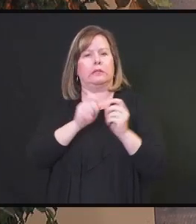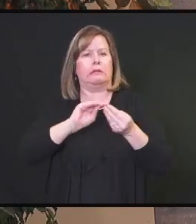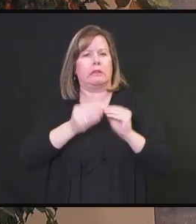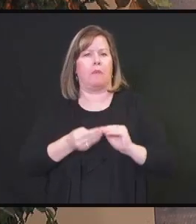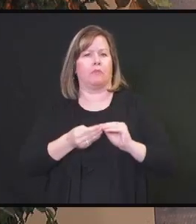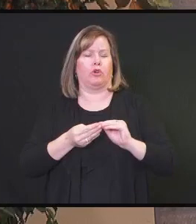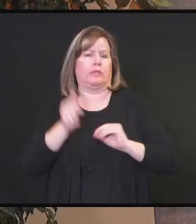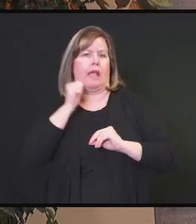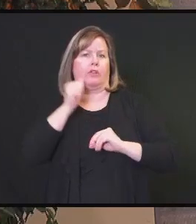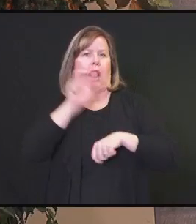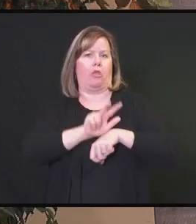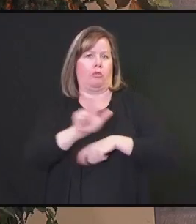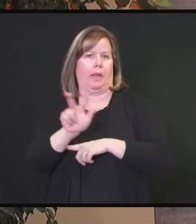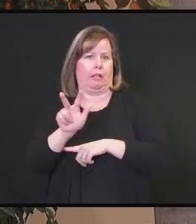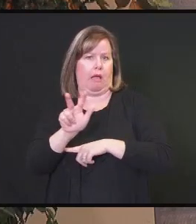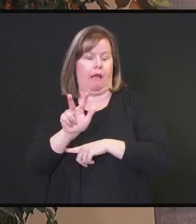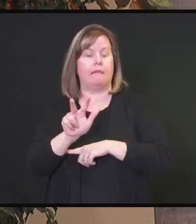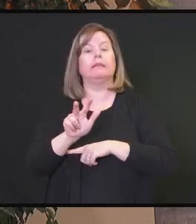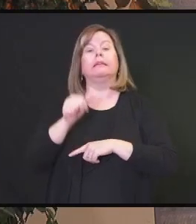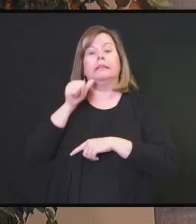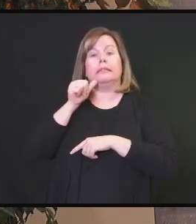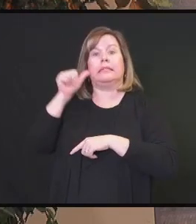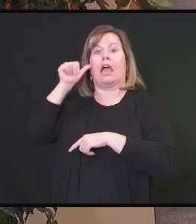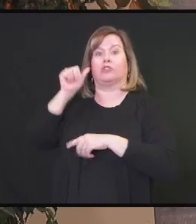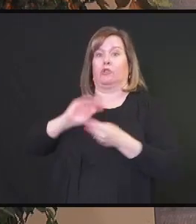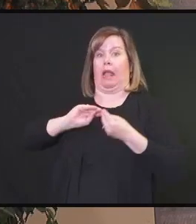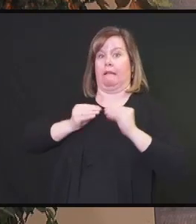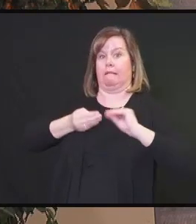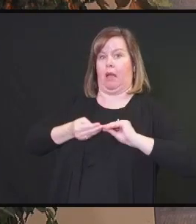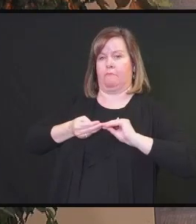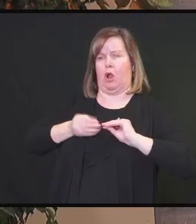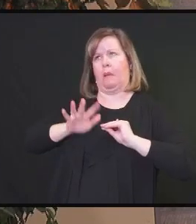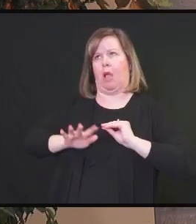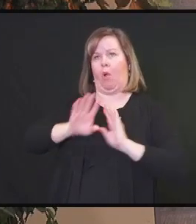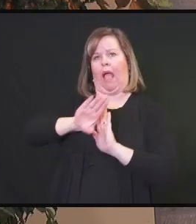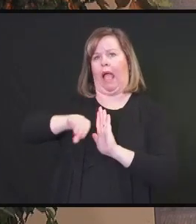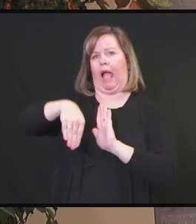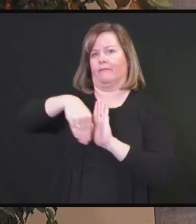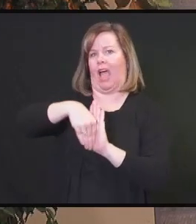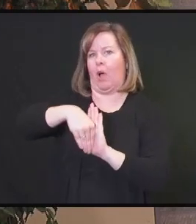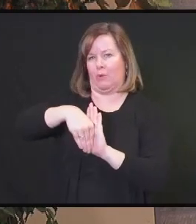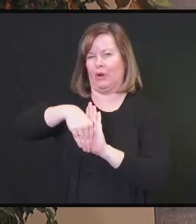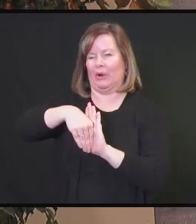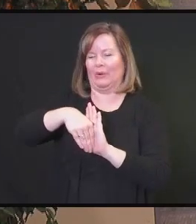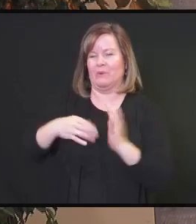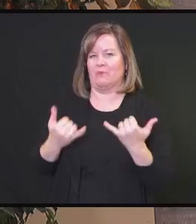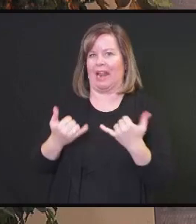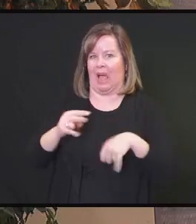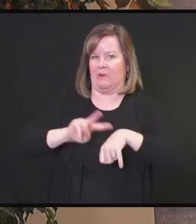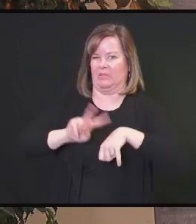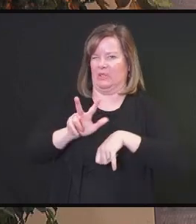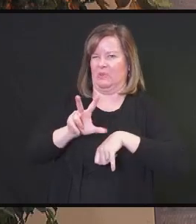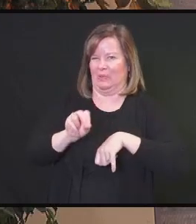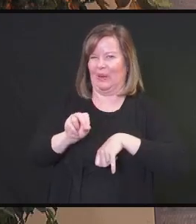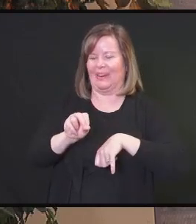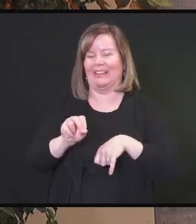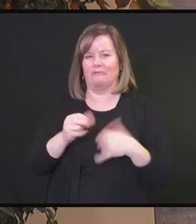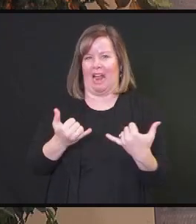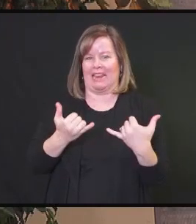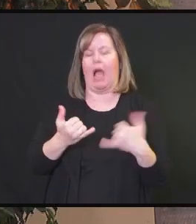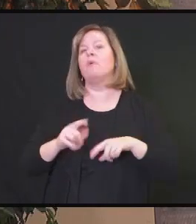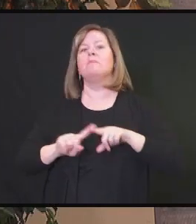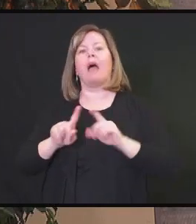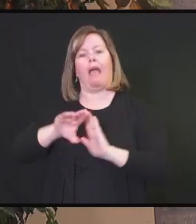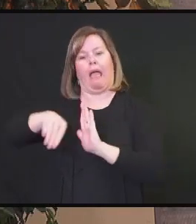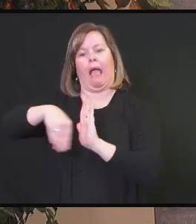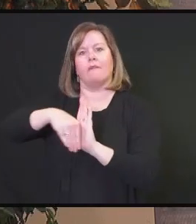have the case count from yesterday. Here in about half an hour, this is about 2:30 as I'm filming this. It's about half an hour. We're going to update this